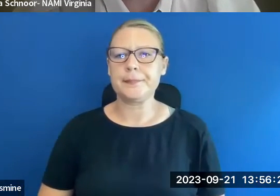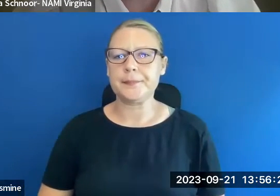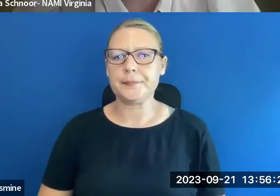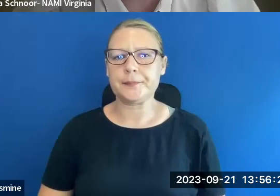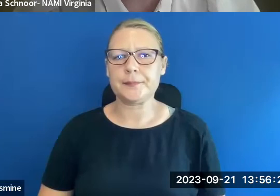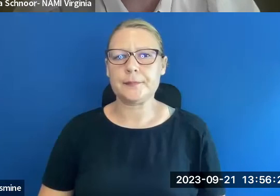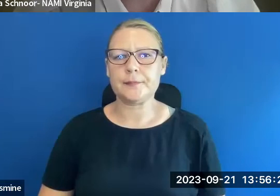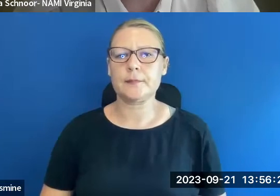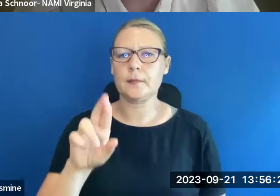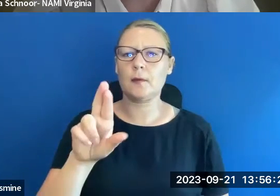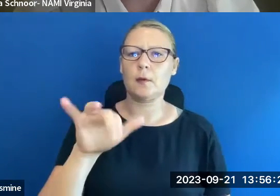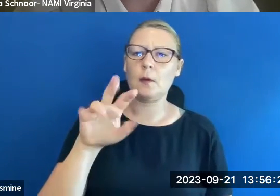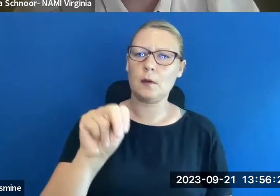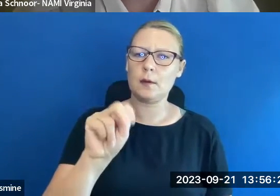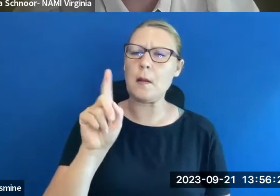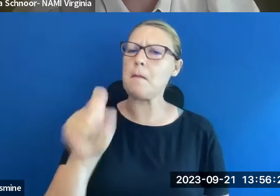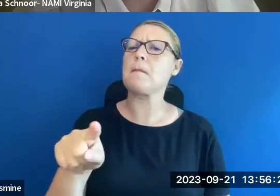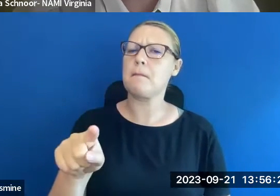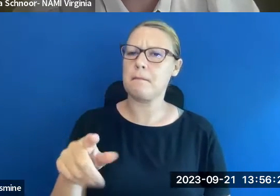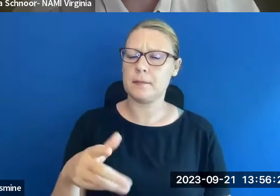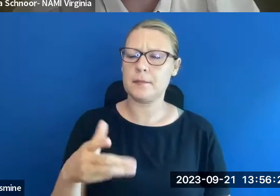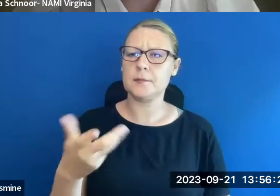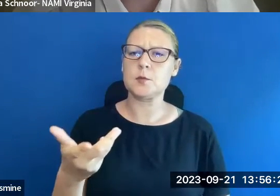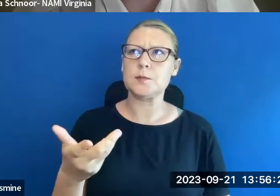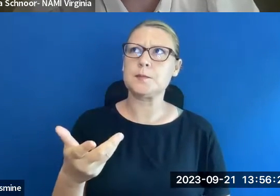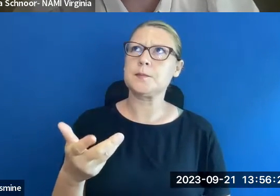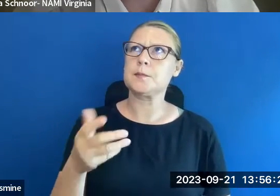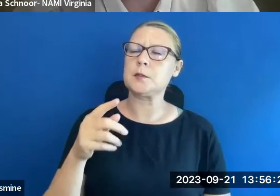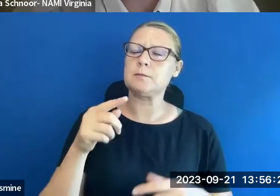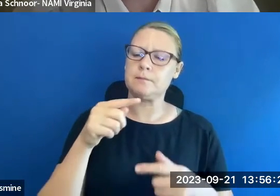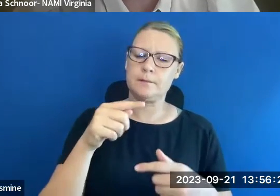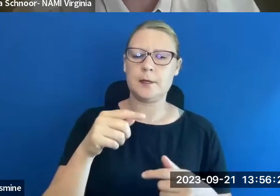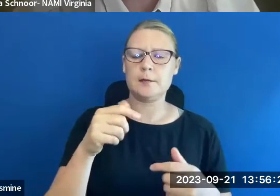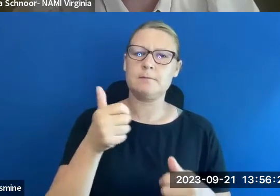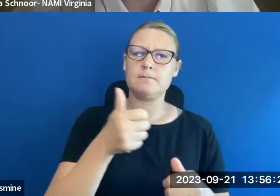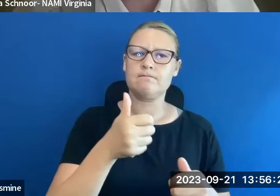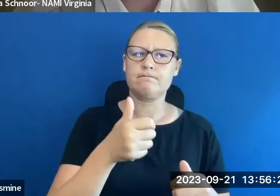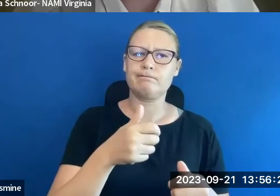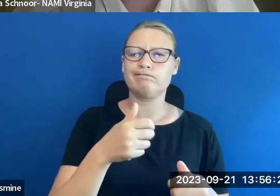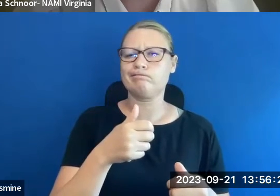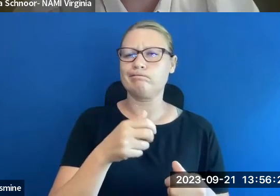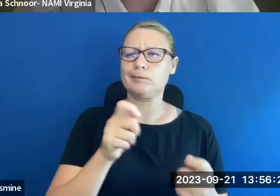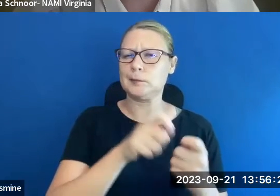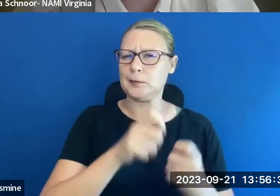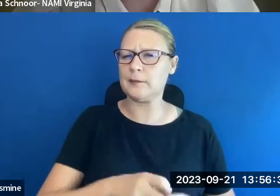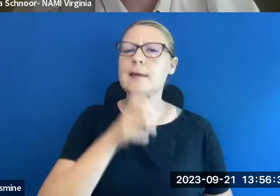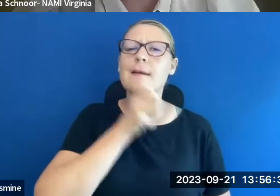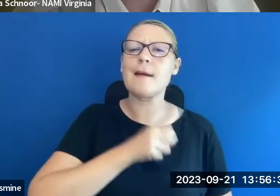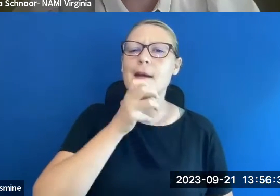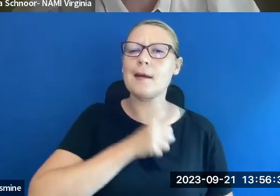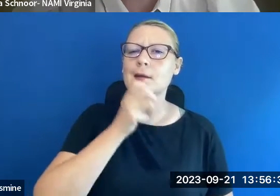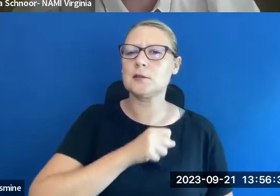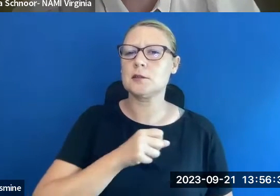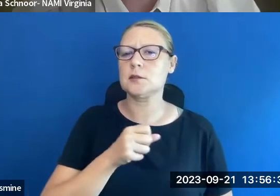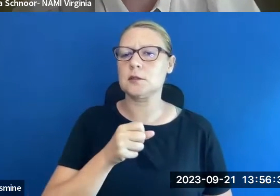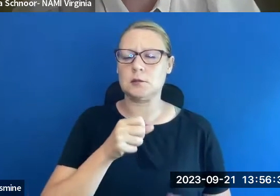What are some warning signs you look out for at various ages when you're evaluating youth mental health?